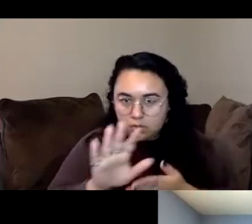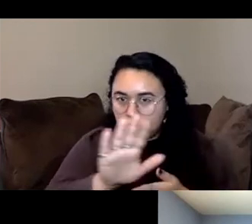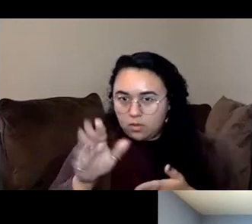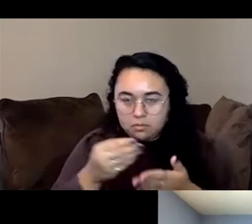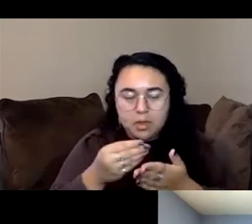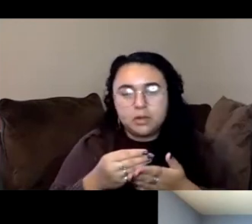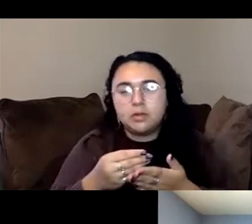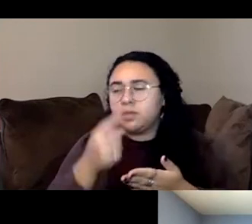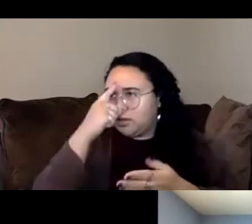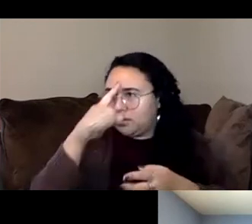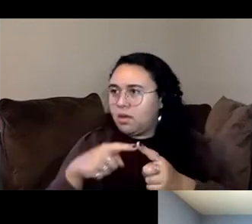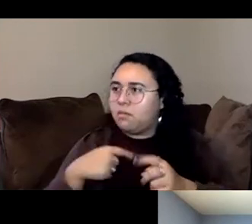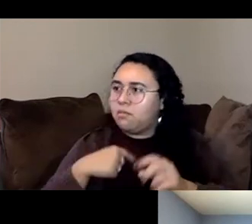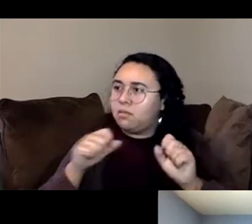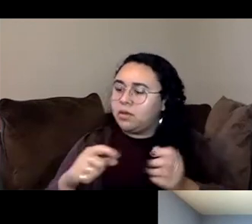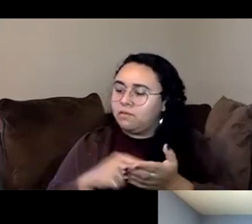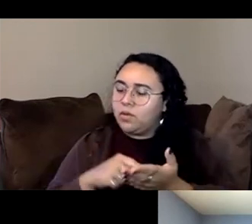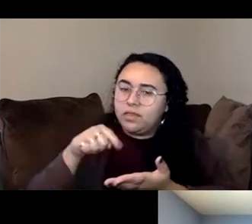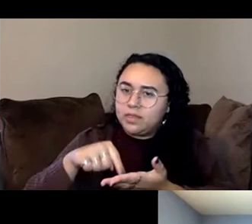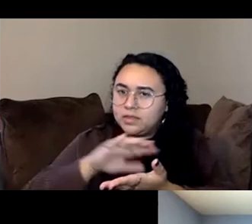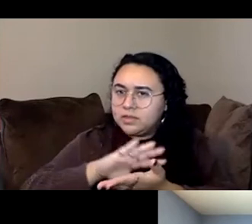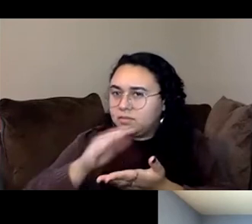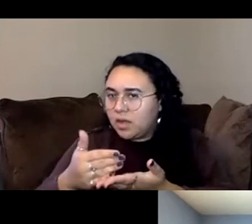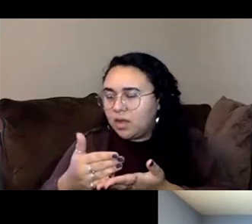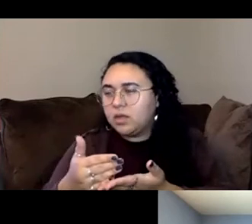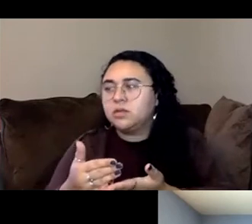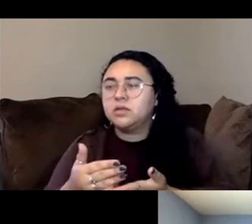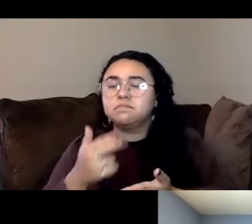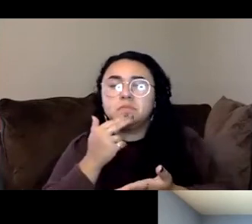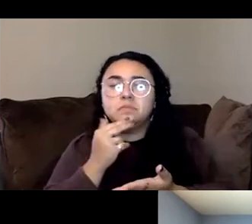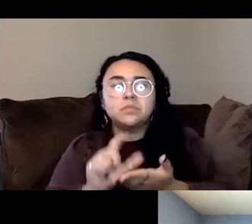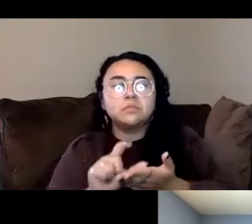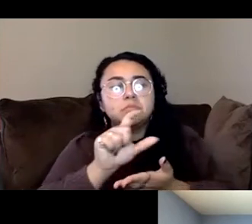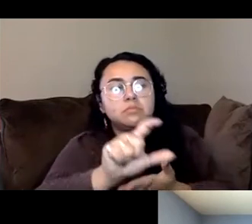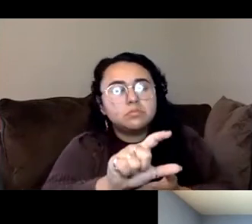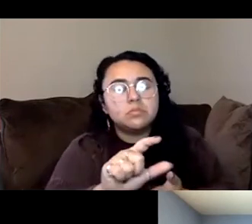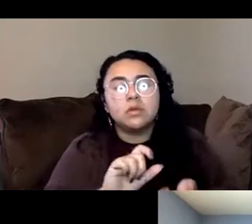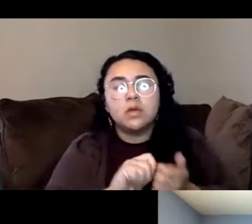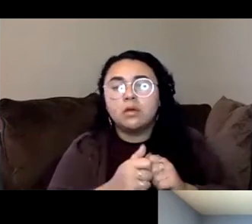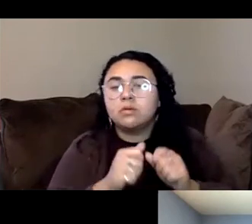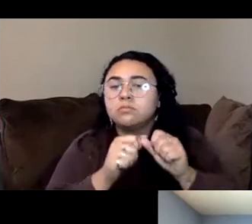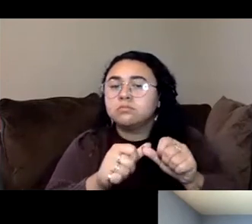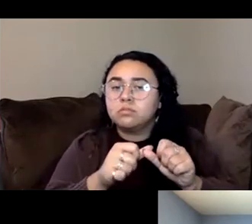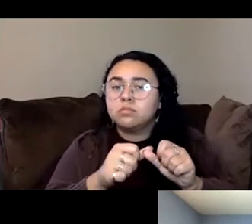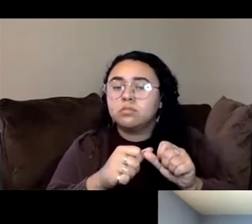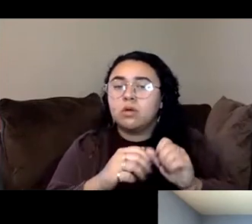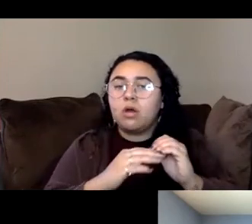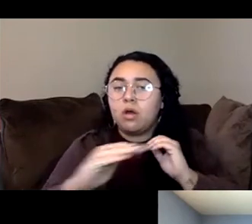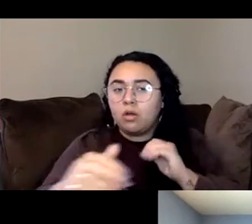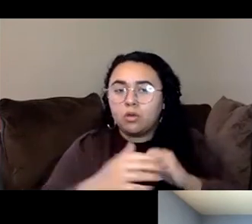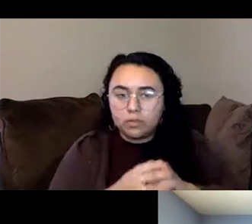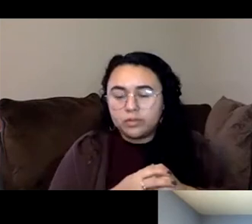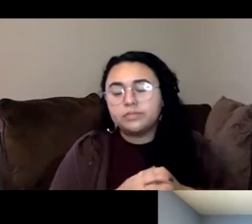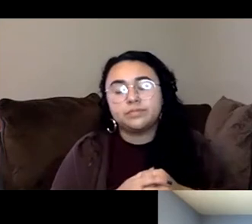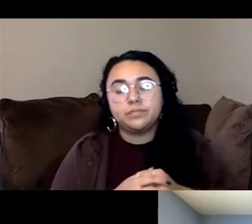can afford, and think about if it's a smaller amount, then think about how you can do that, on a recurring basis, right? But I think